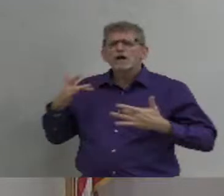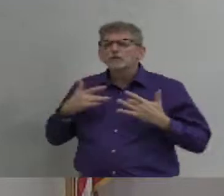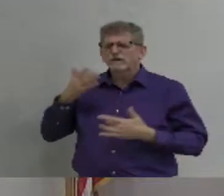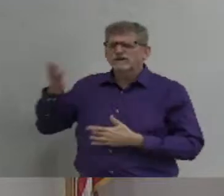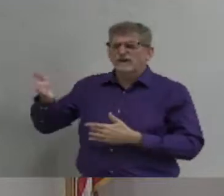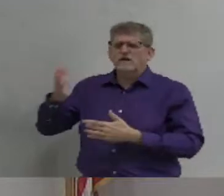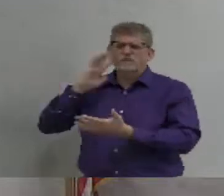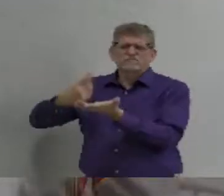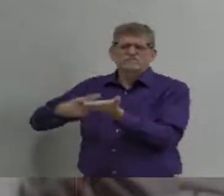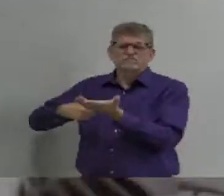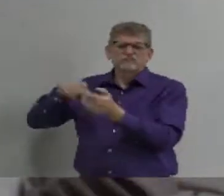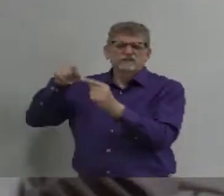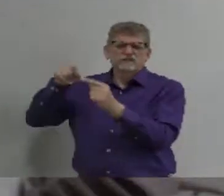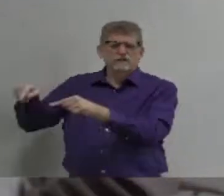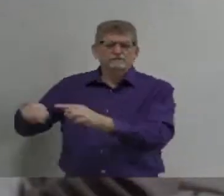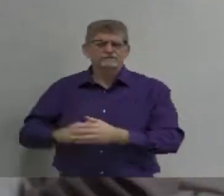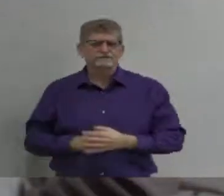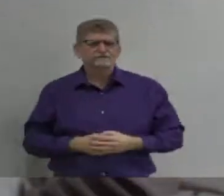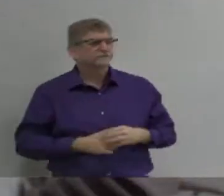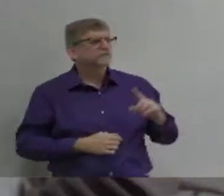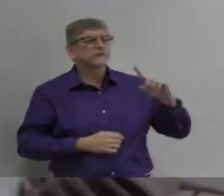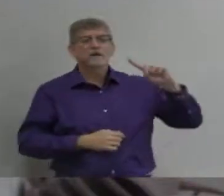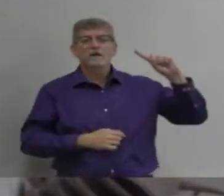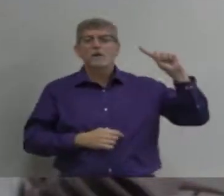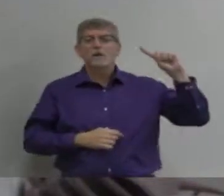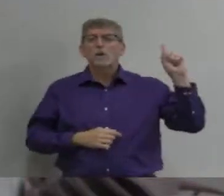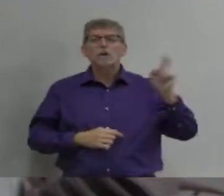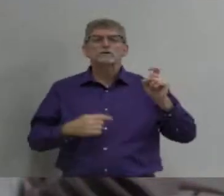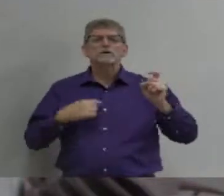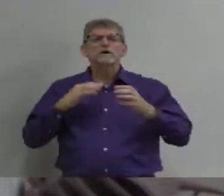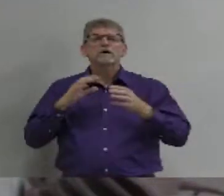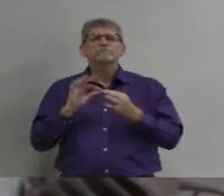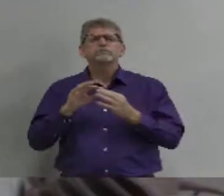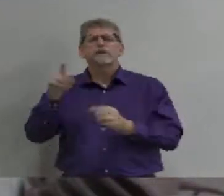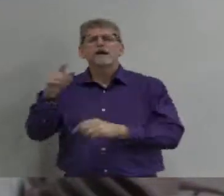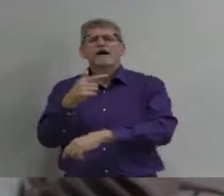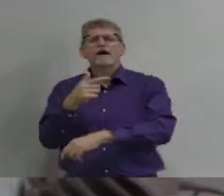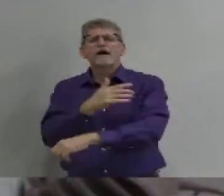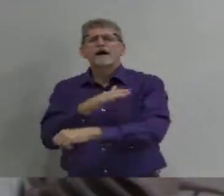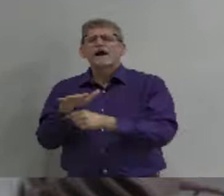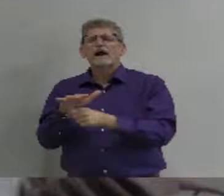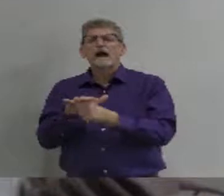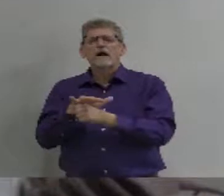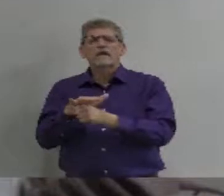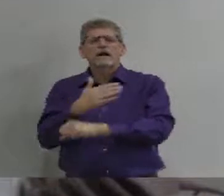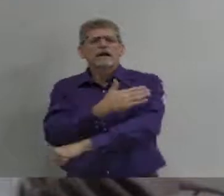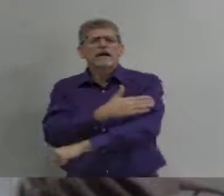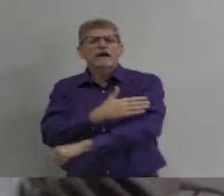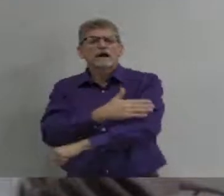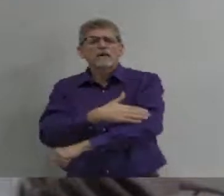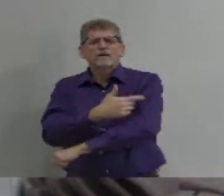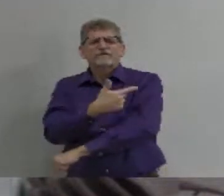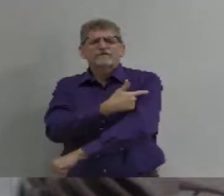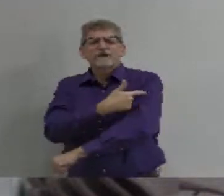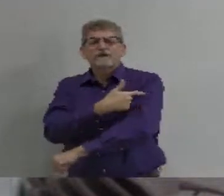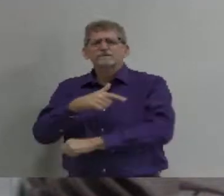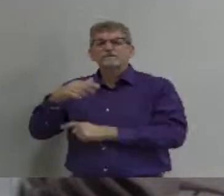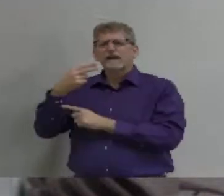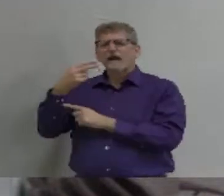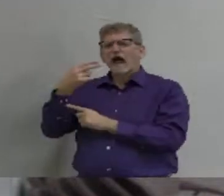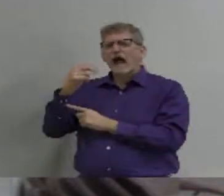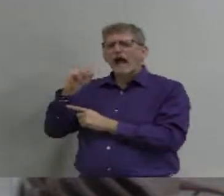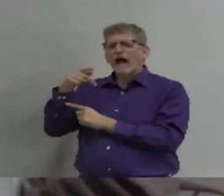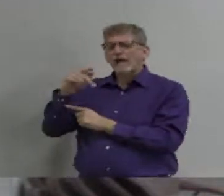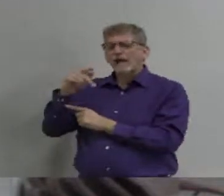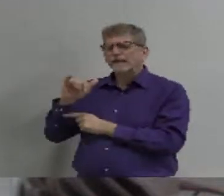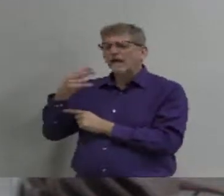about the county vaccine site. I know you had previously mentioned thinking of turning the Happy Hollow, using as a testing site currently, into a